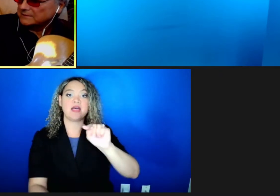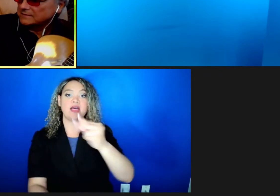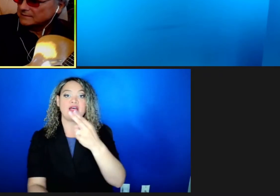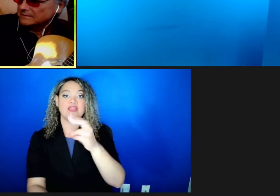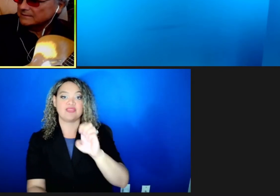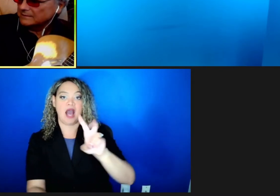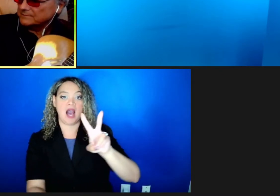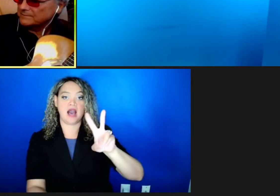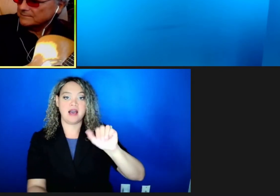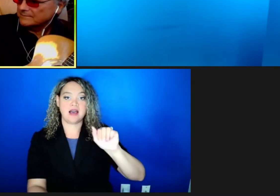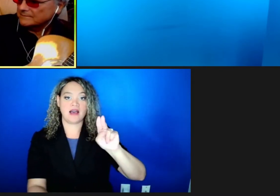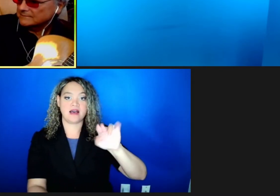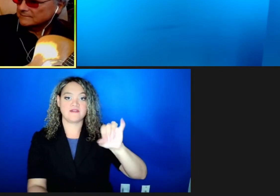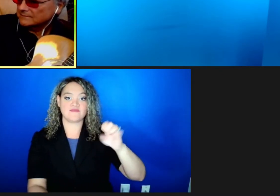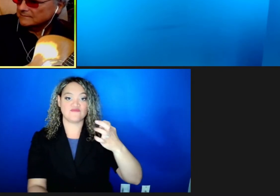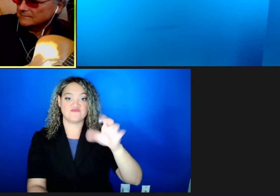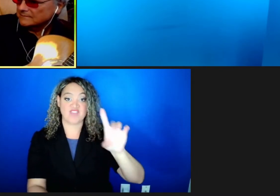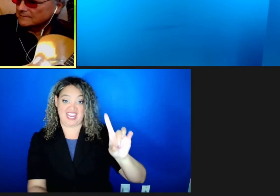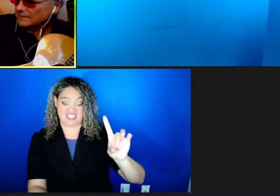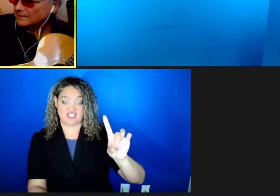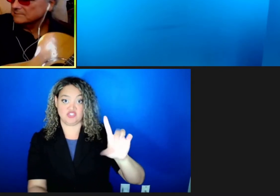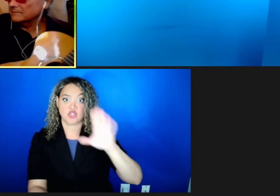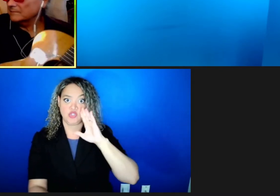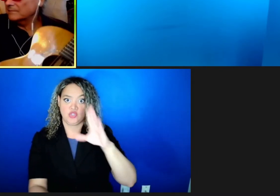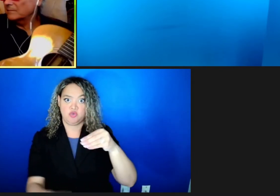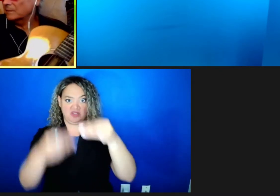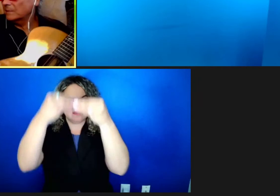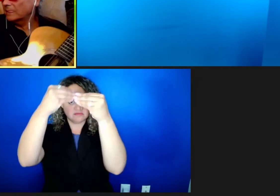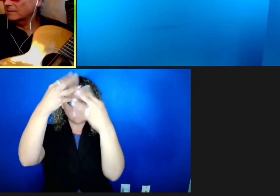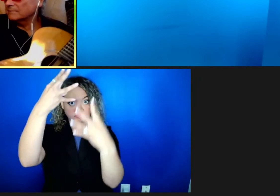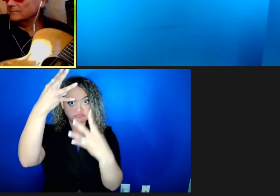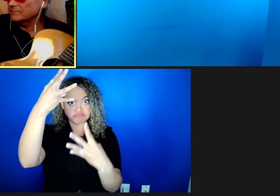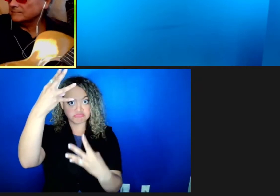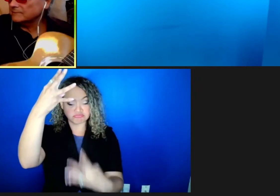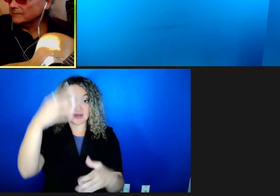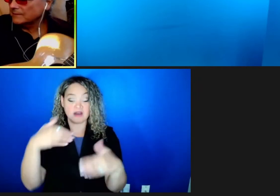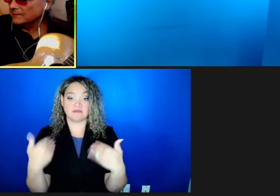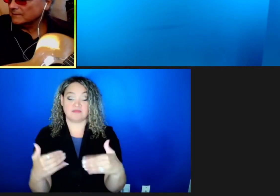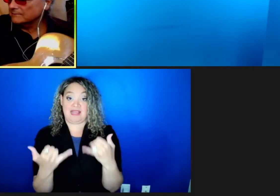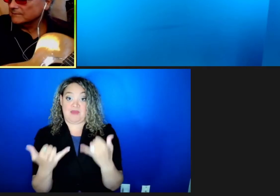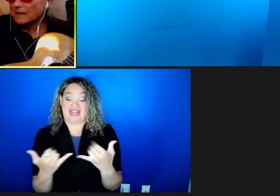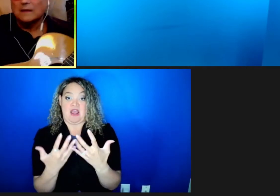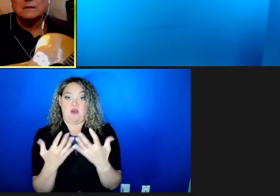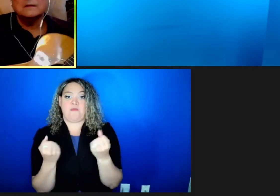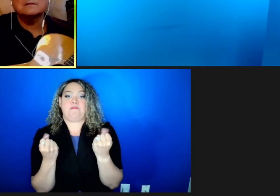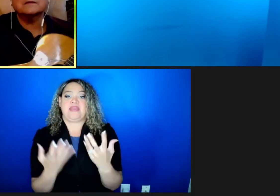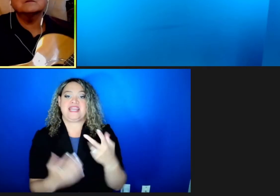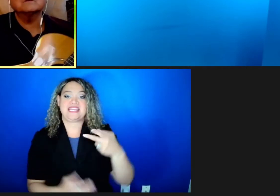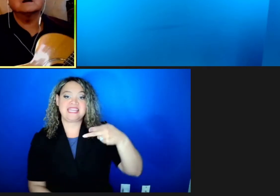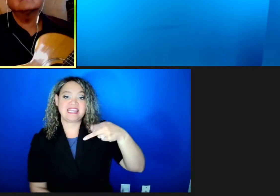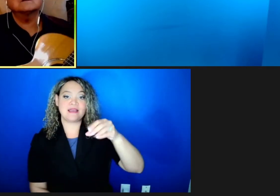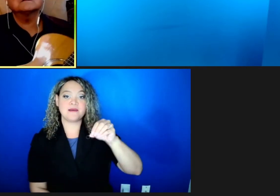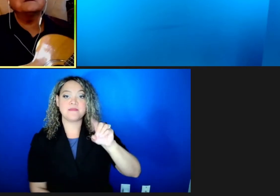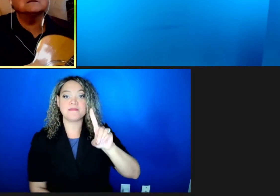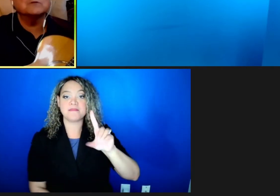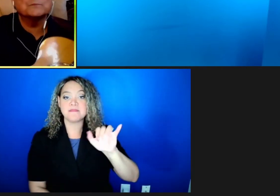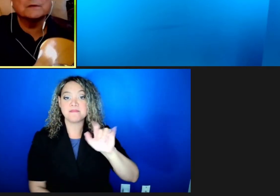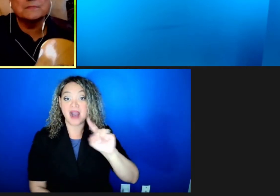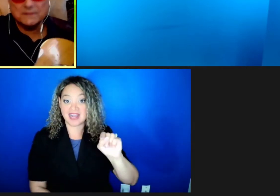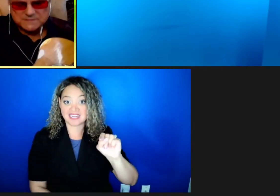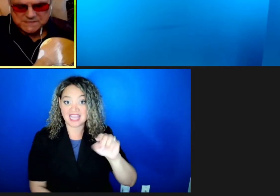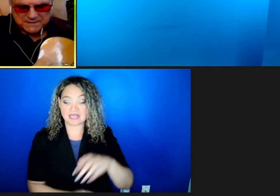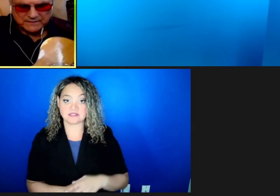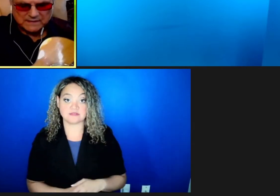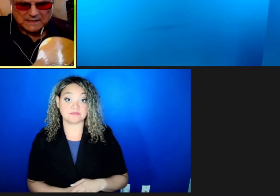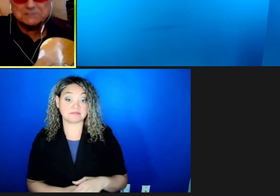It's just that, and then you'll get a lot of information. There's a lot of podcasts going on about that. The other thing I wanted to follow up